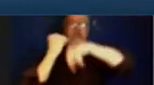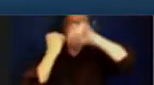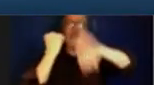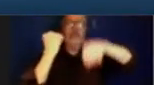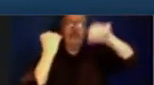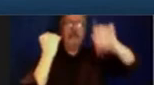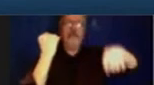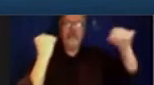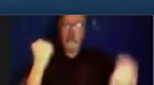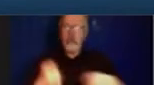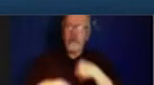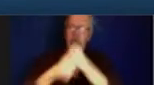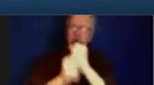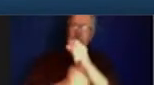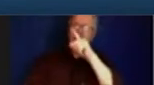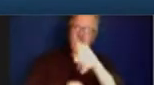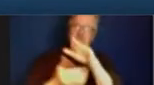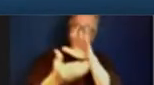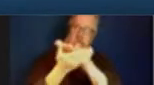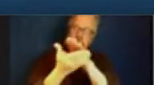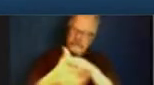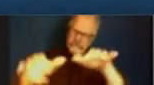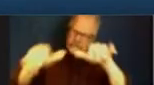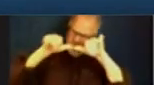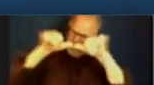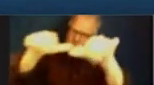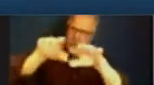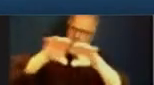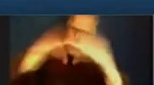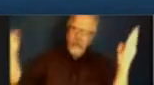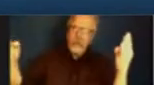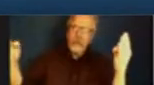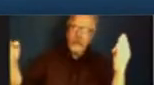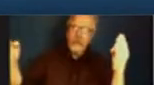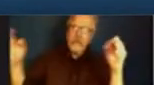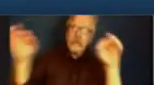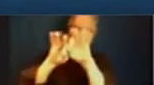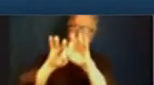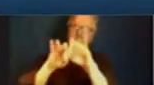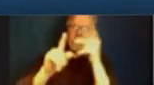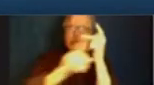open. The reason for this is obvious. In-school